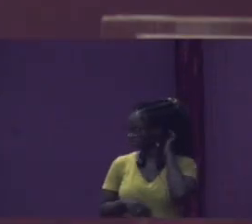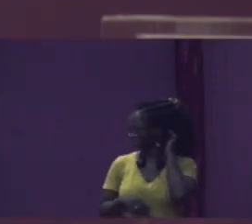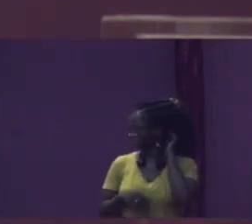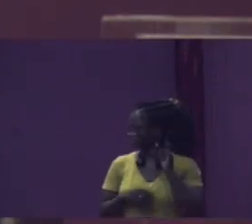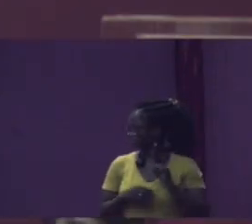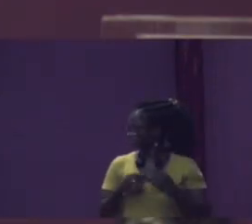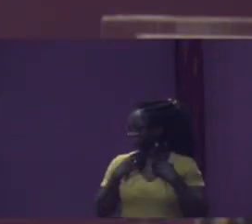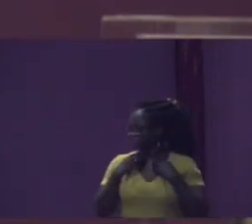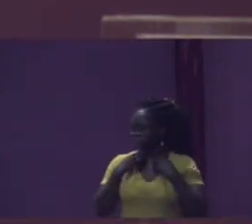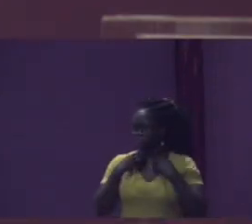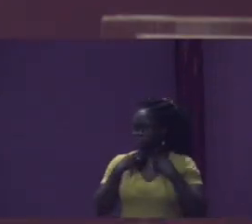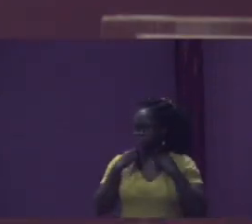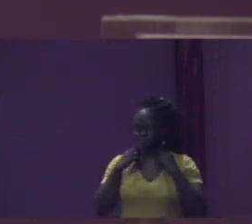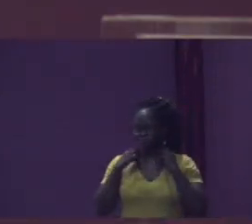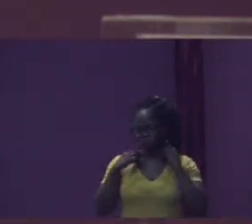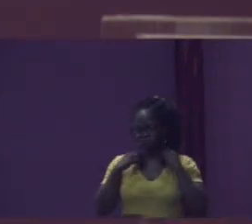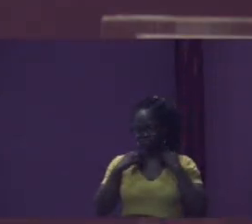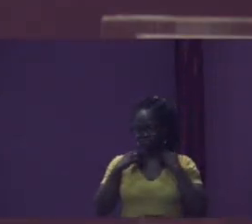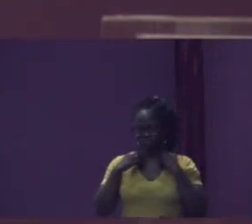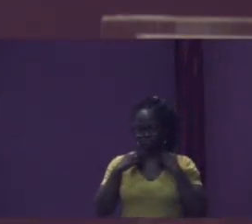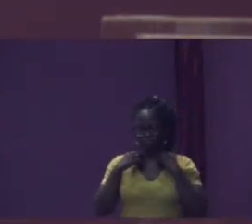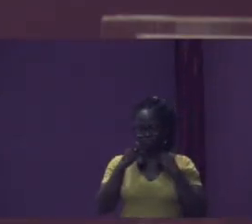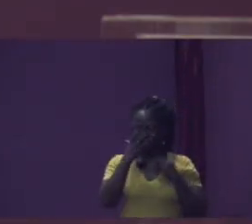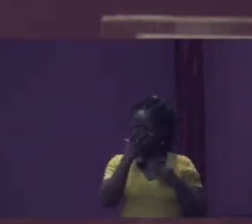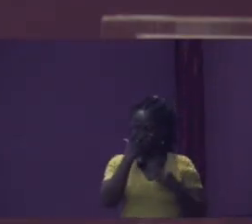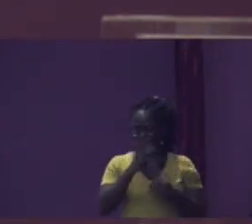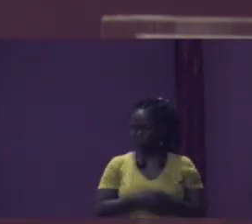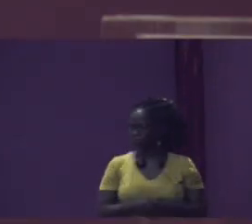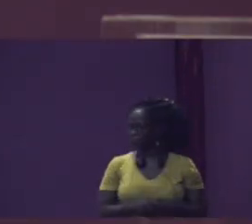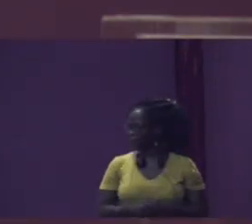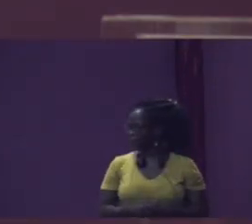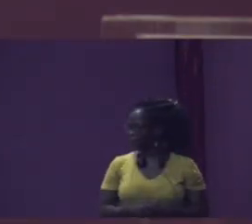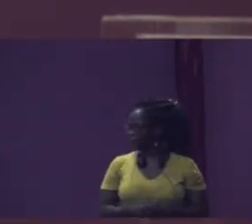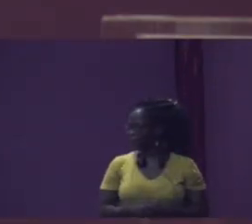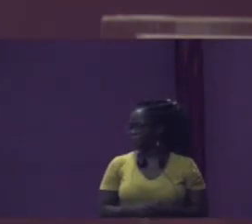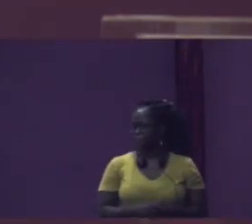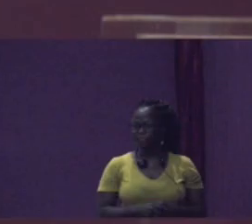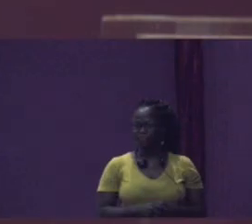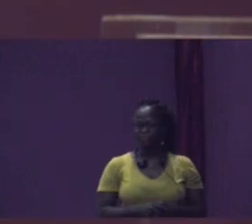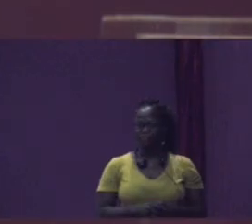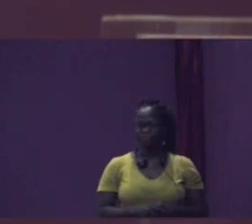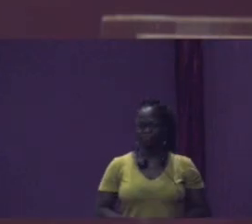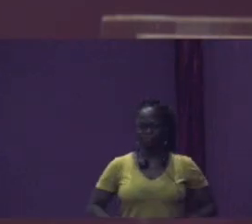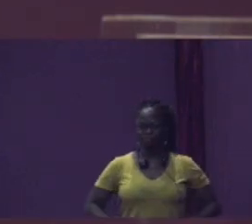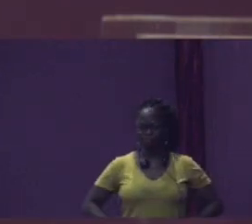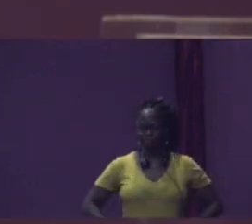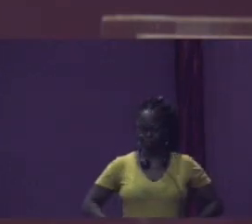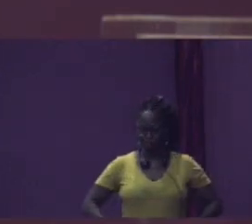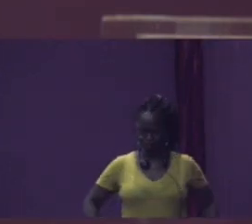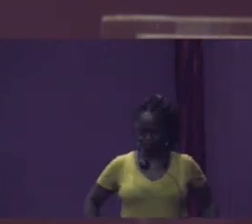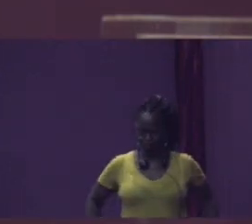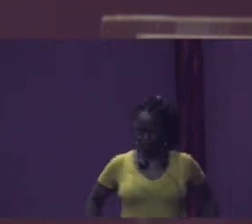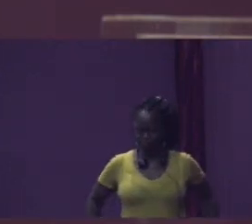No more questions? No mais questões? Okay, então maybe you can answer, please.